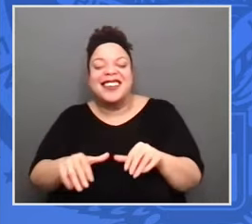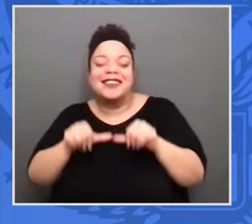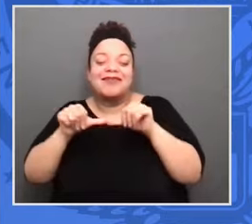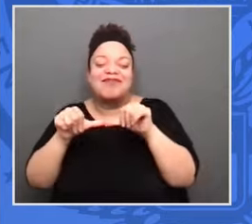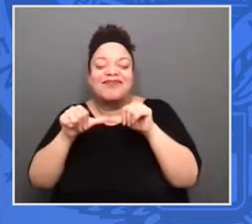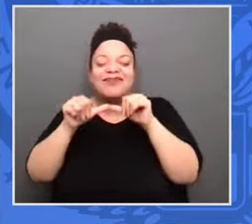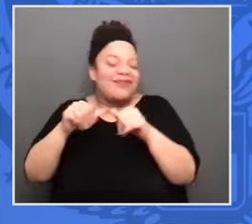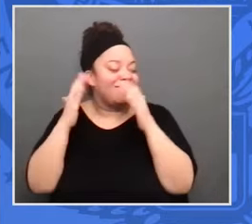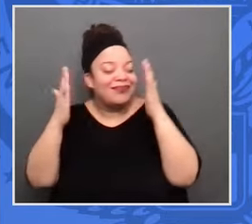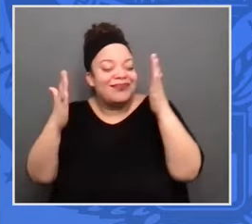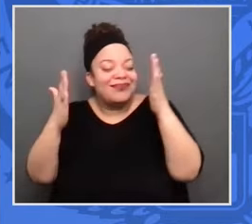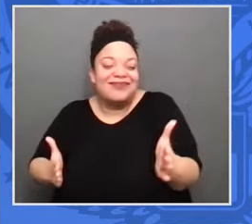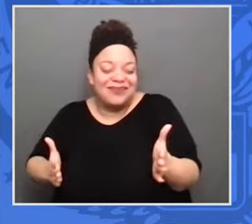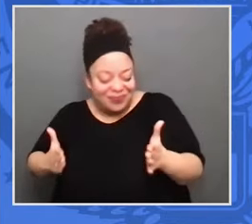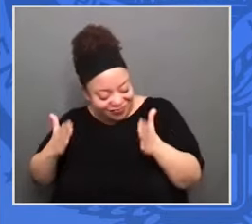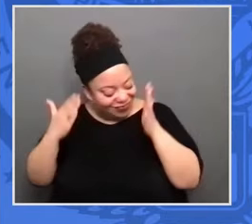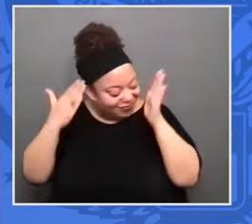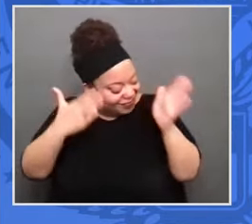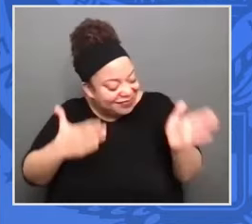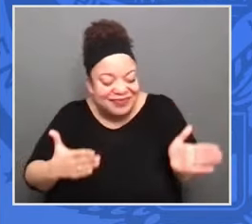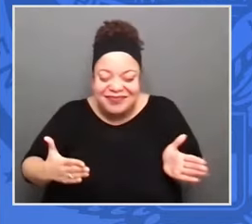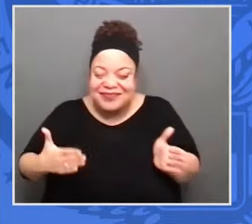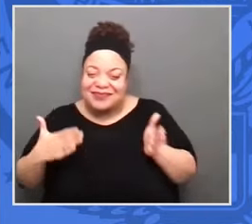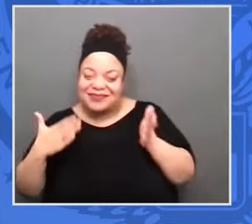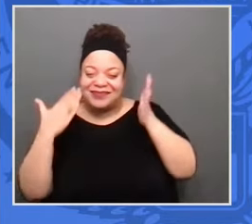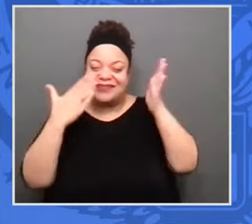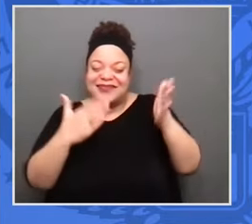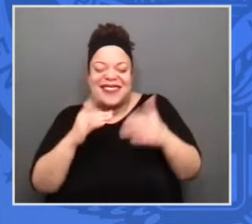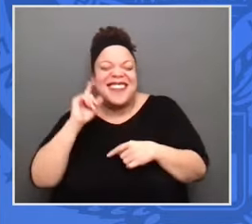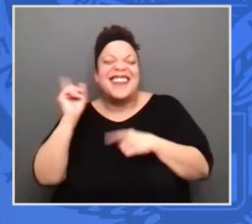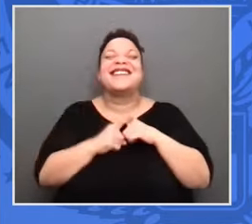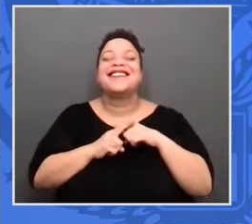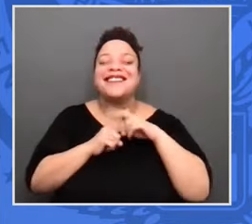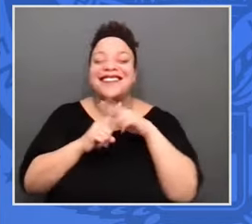train, bells of freedom ringing.